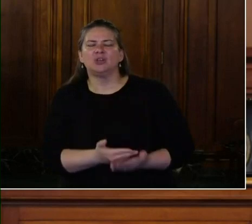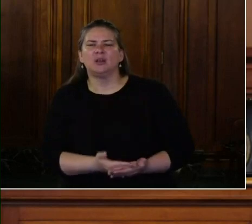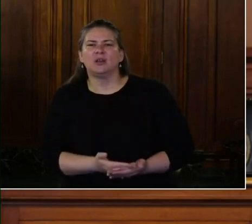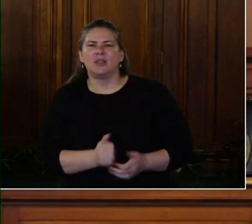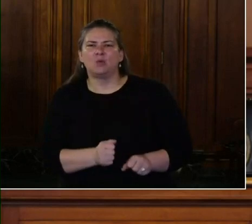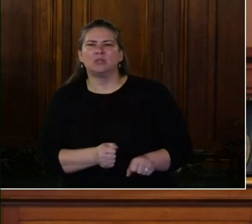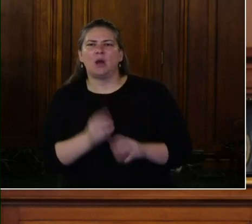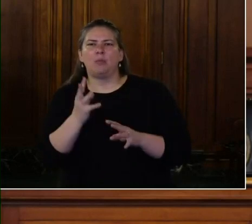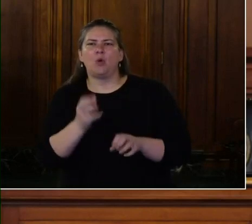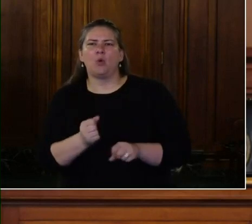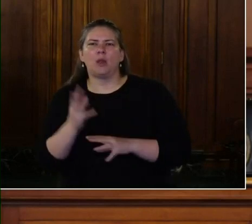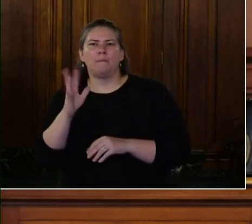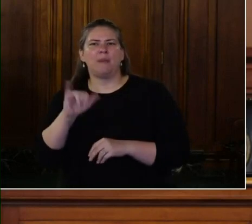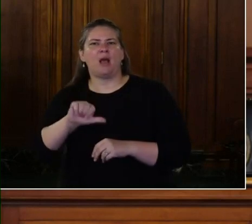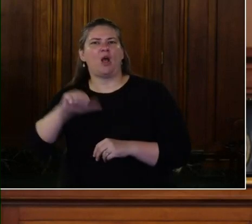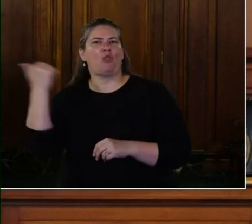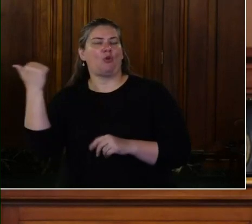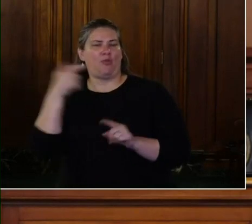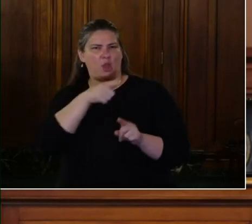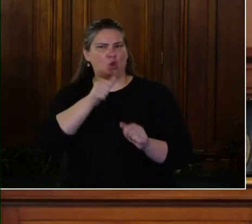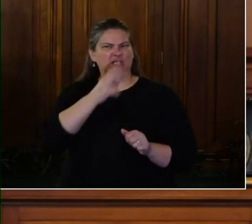uploaded by other UI claimants.